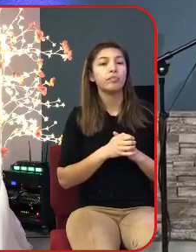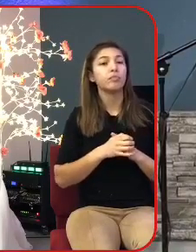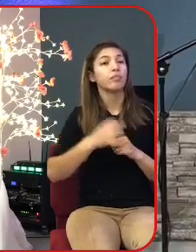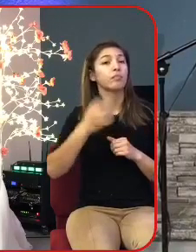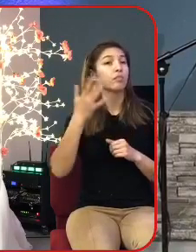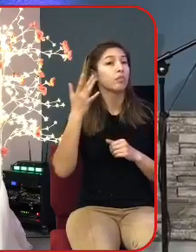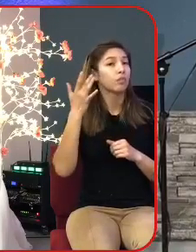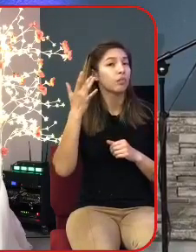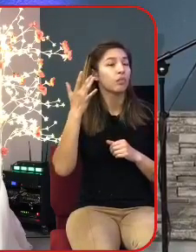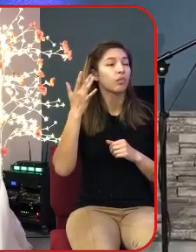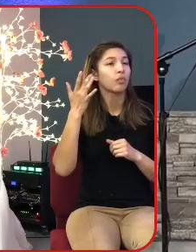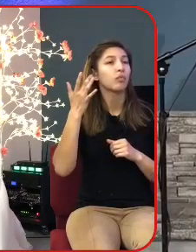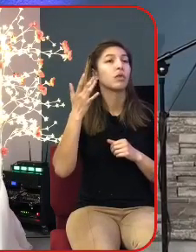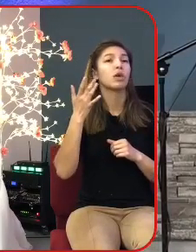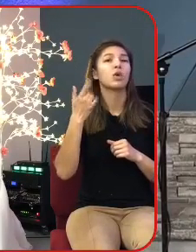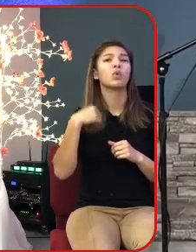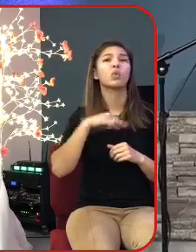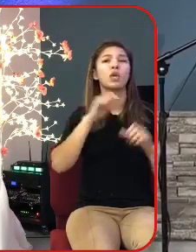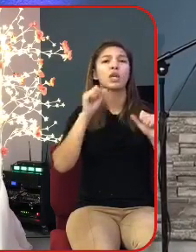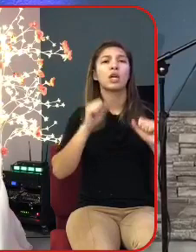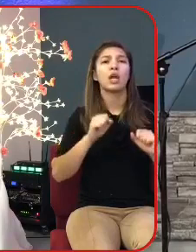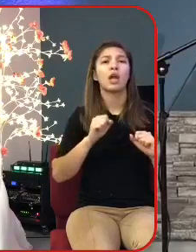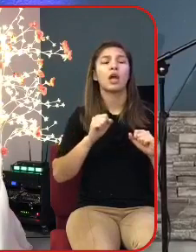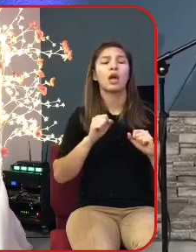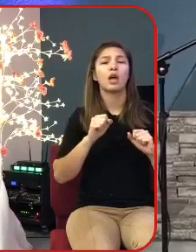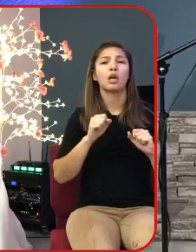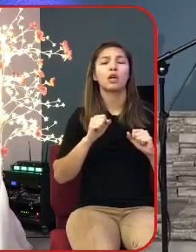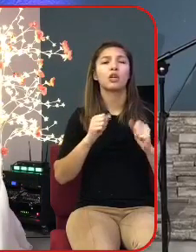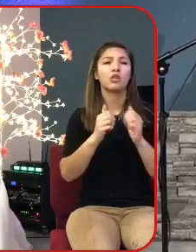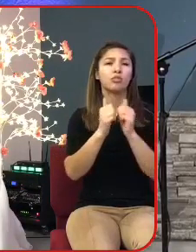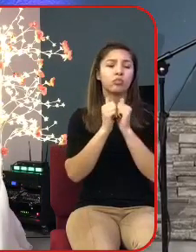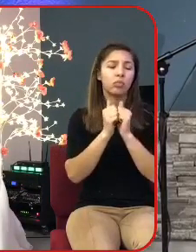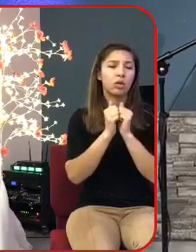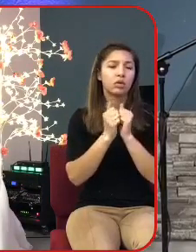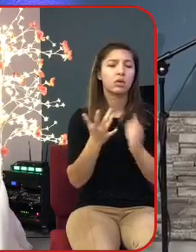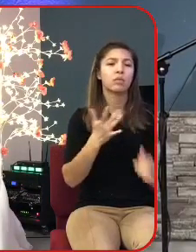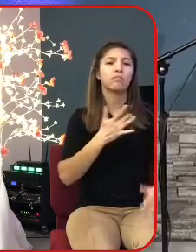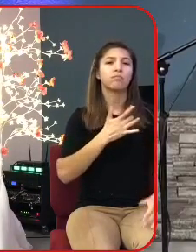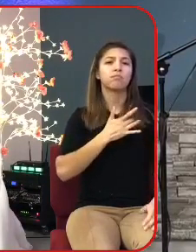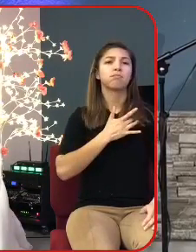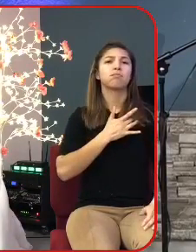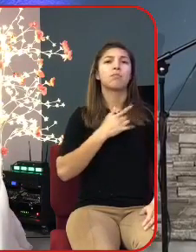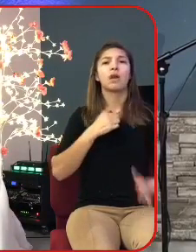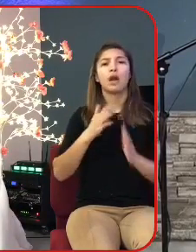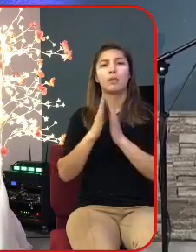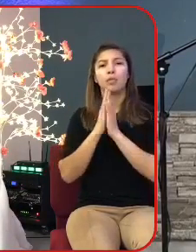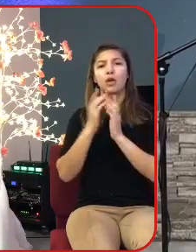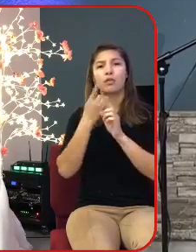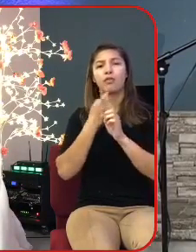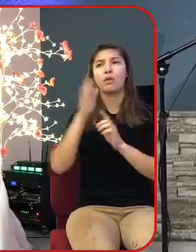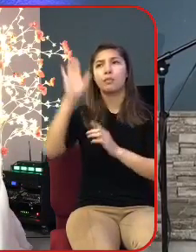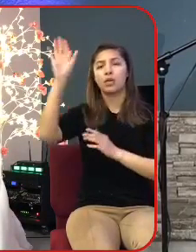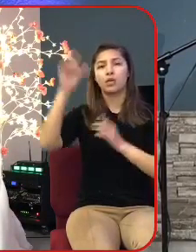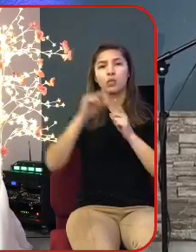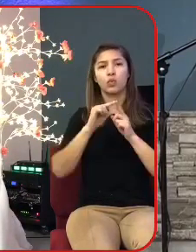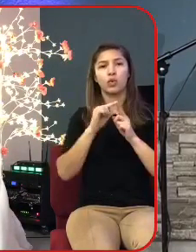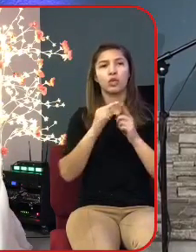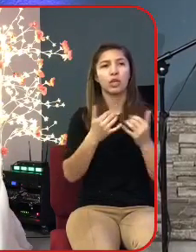could really take to heart what we're going to, I pray, hear from his word today and next